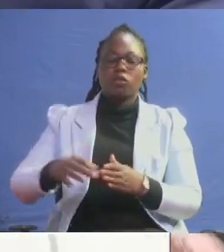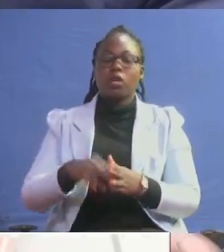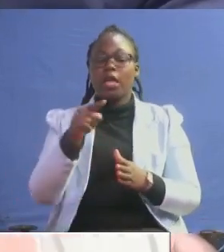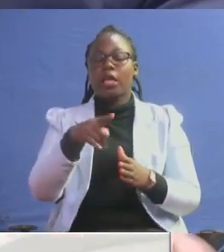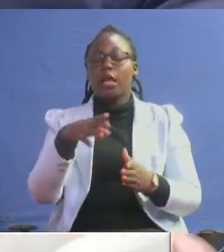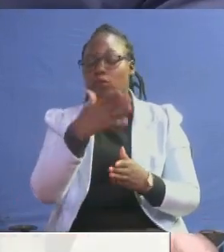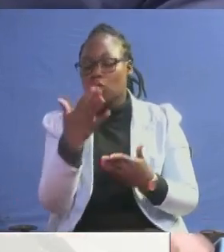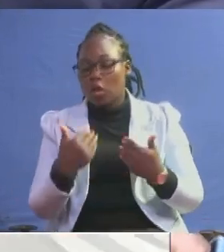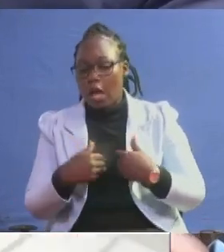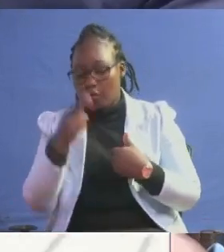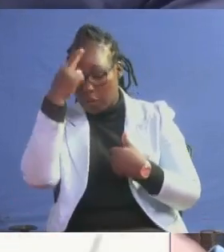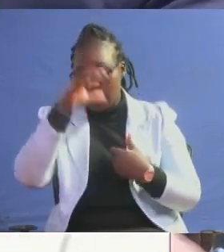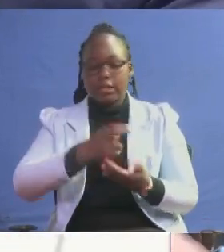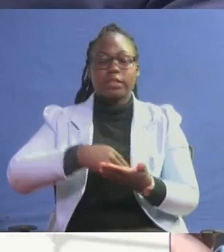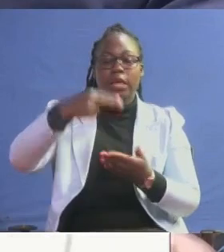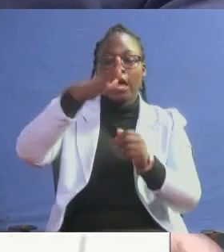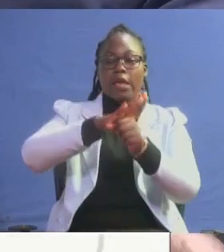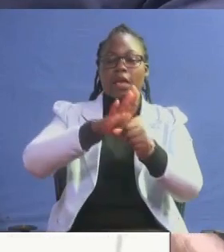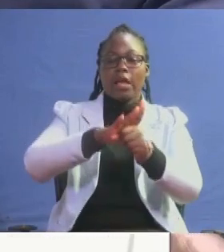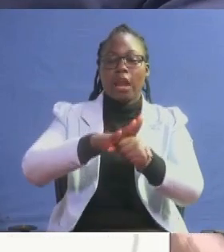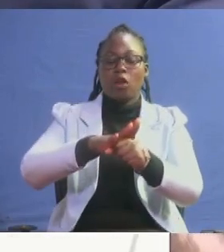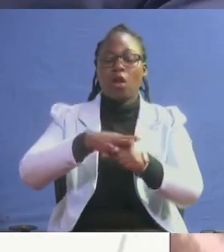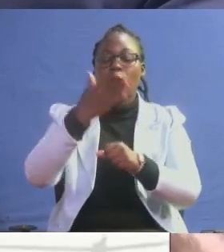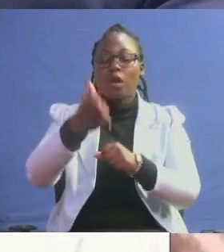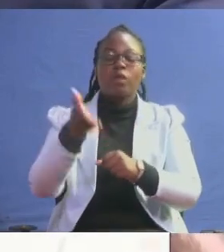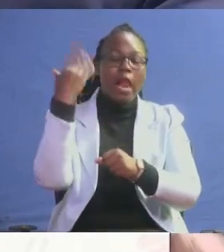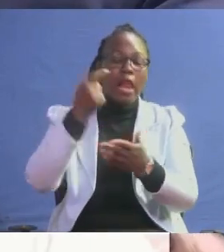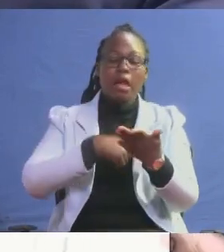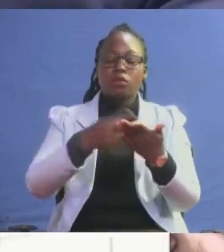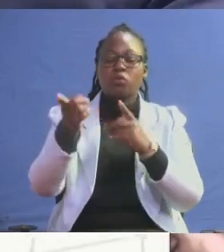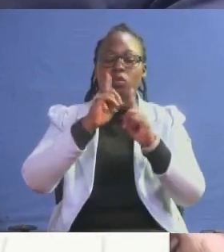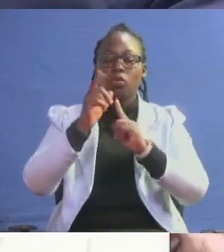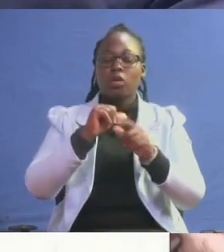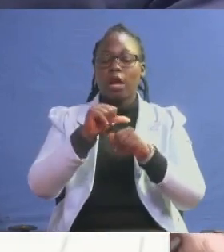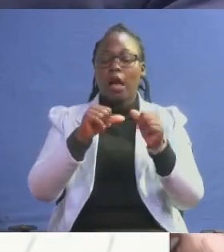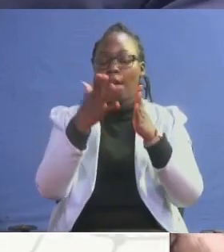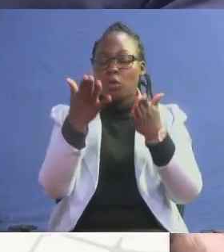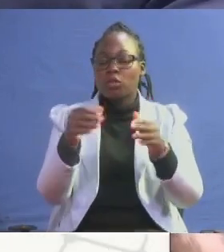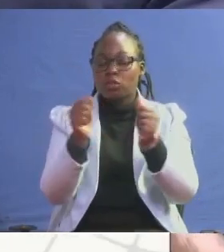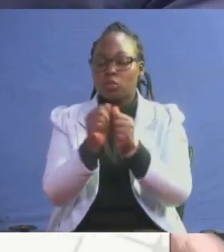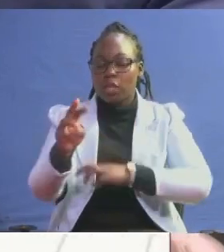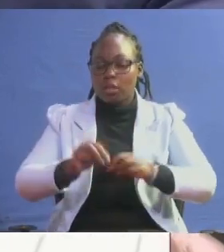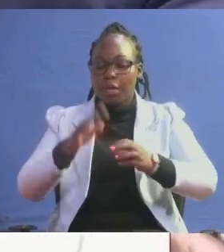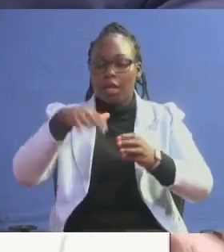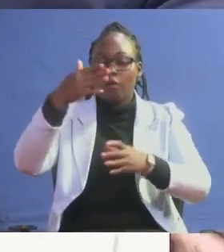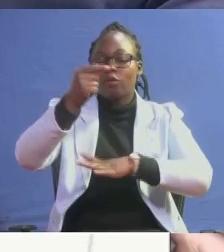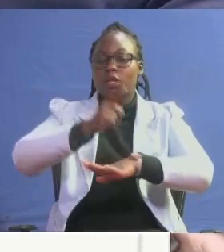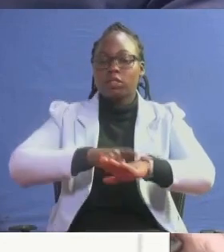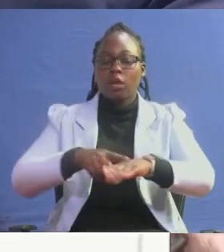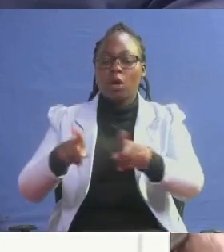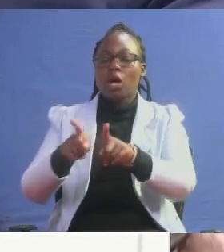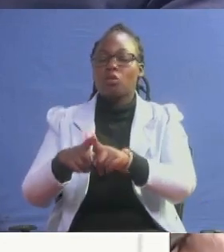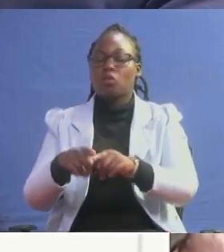ya Narok iko juu sana. Nimekuwa hapa last week, tumekuwa tukiongea na manager wa hapa kila mara, na